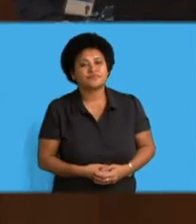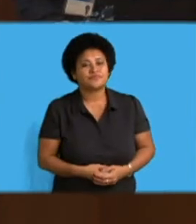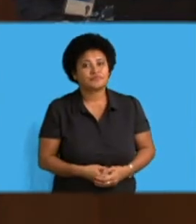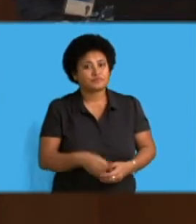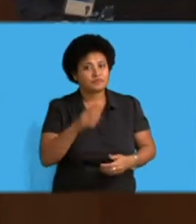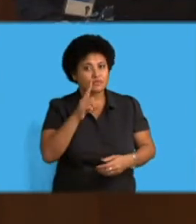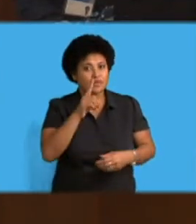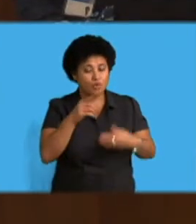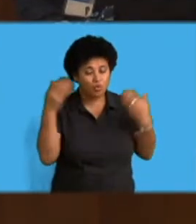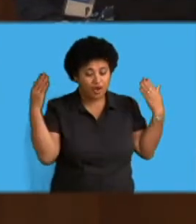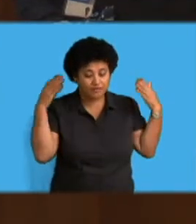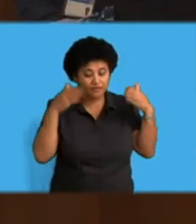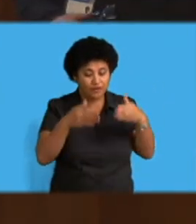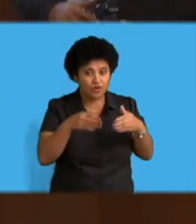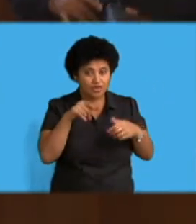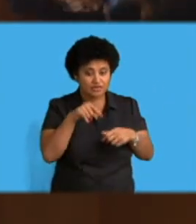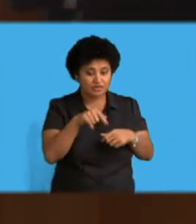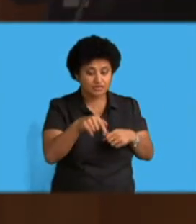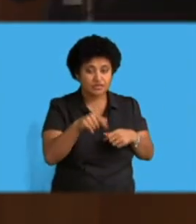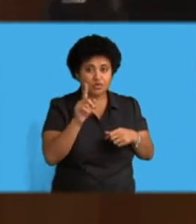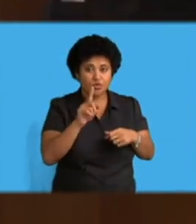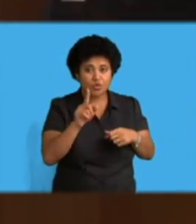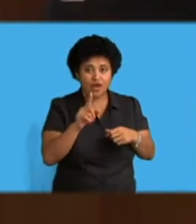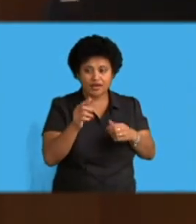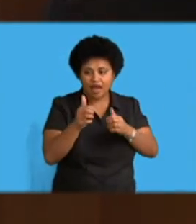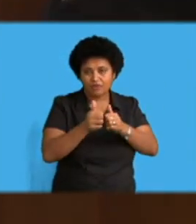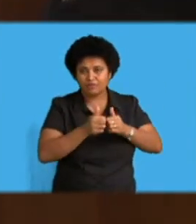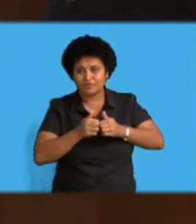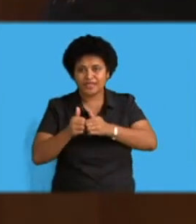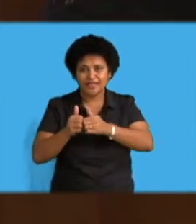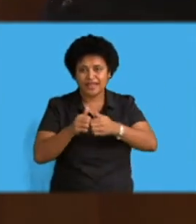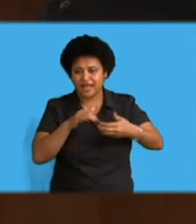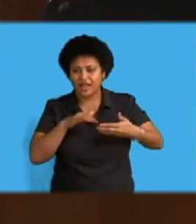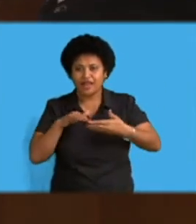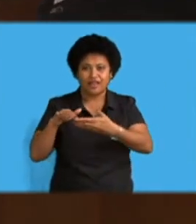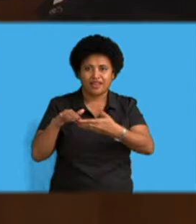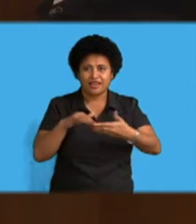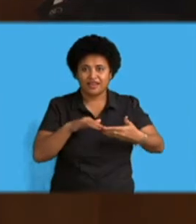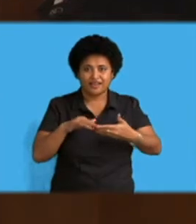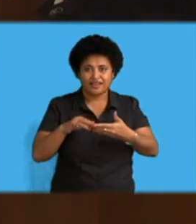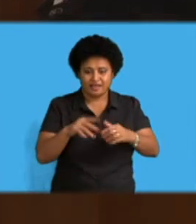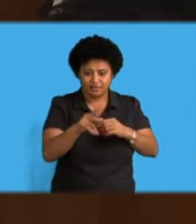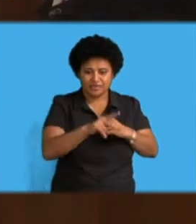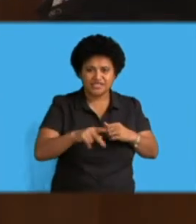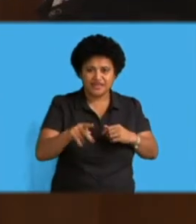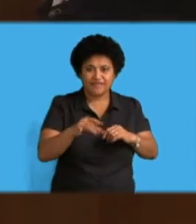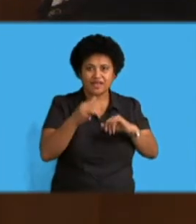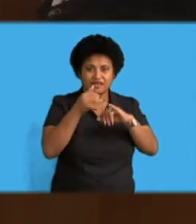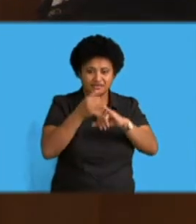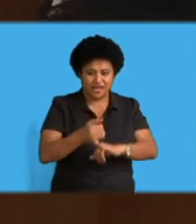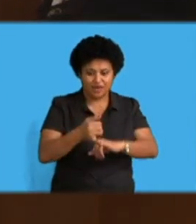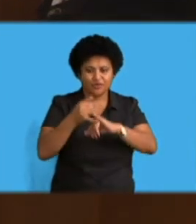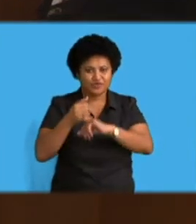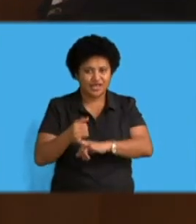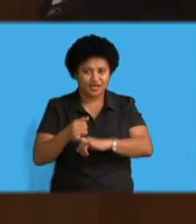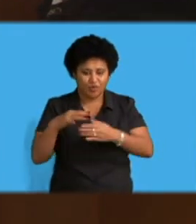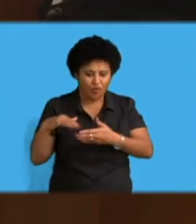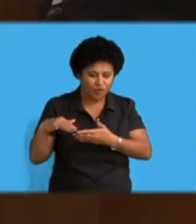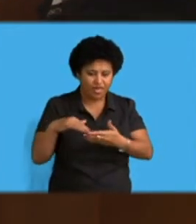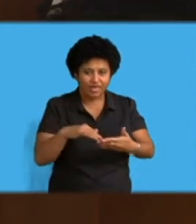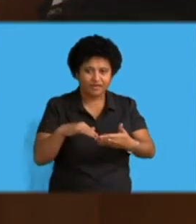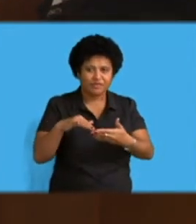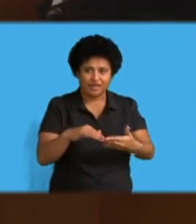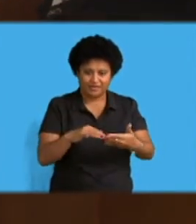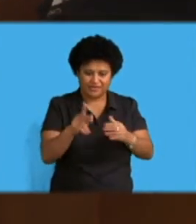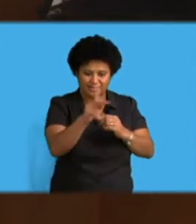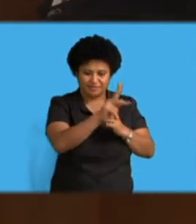particular attention was also drawn to the regional peer-to-peer learning through the Pacific South-South Cooperation to capitalize on the homegrown talent in the